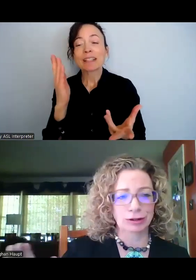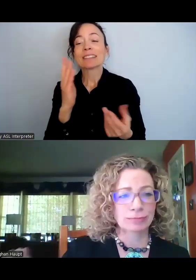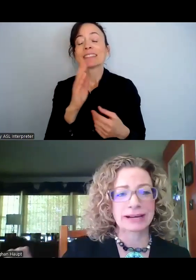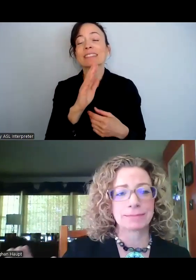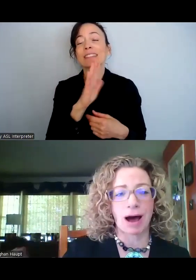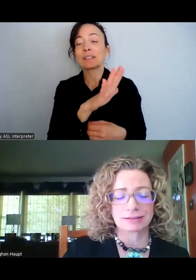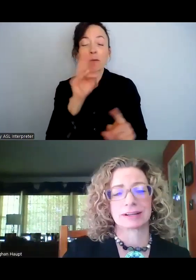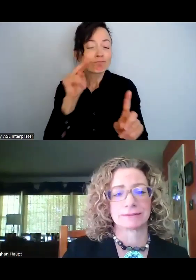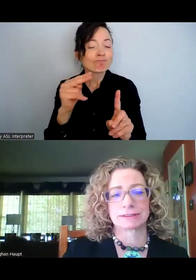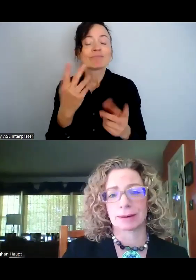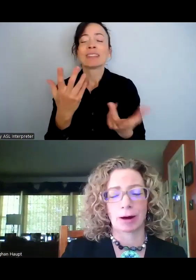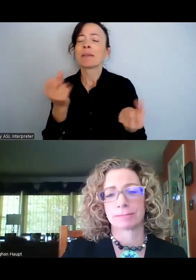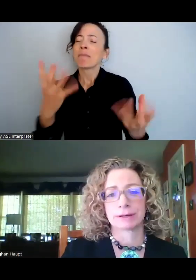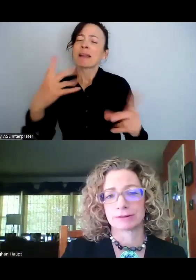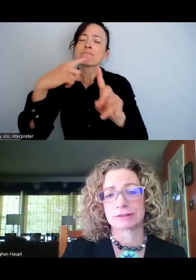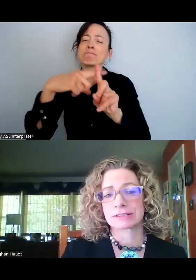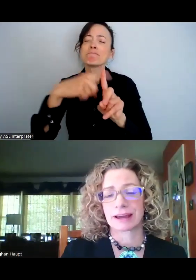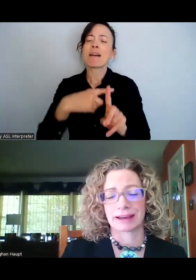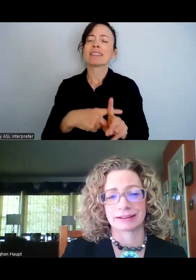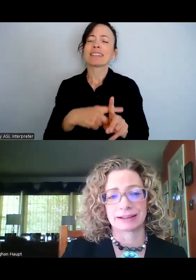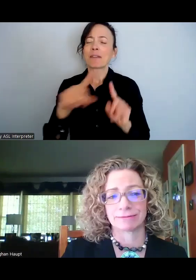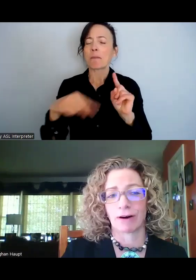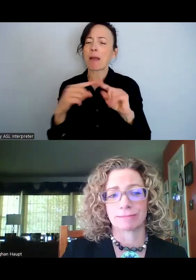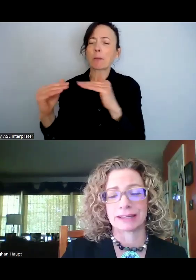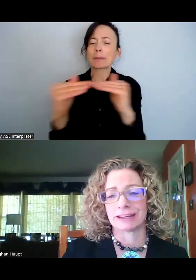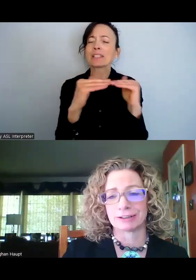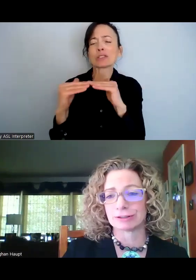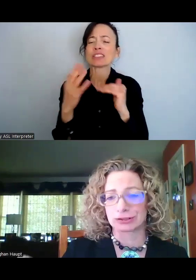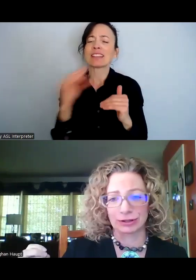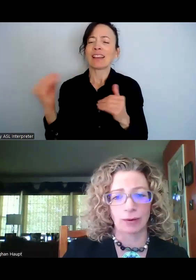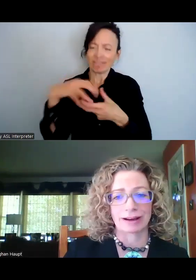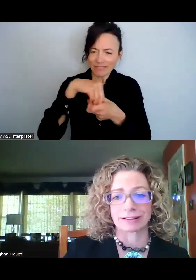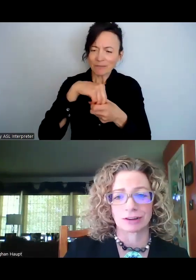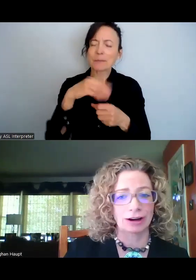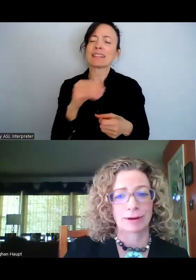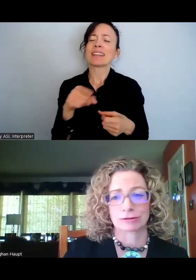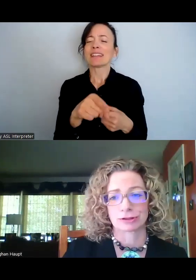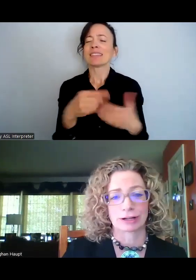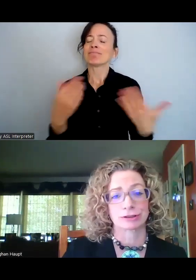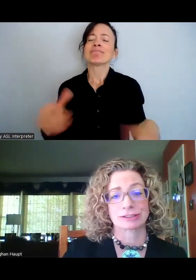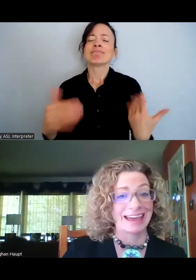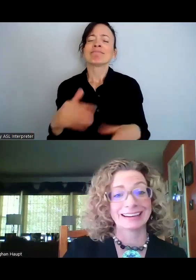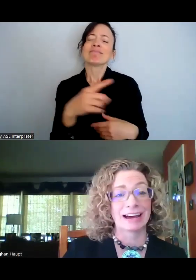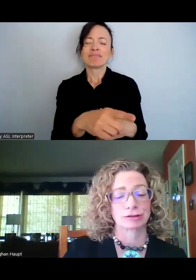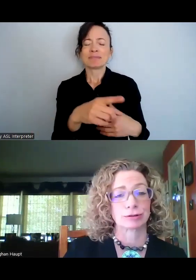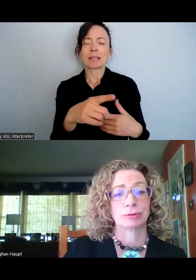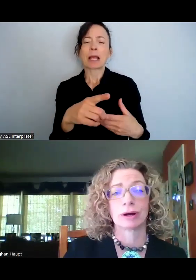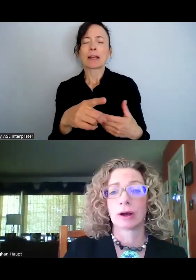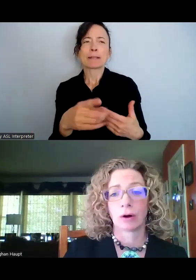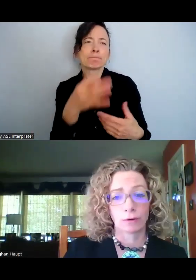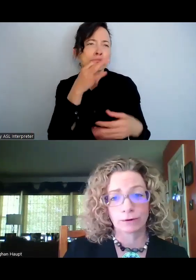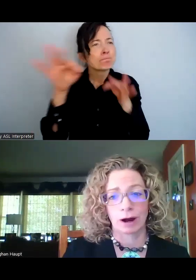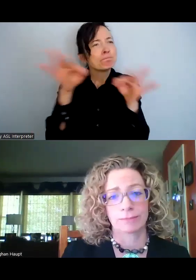There's so many positives about peers and involvement, and you just know how to talk about those challenges and how